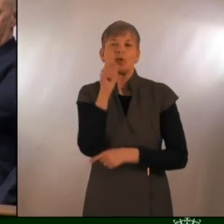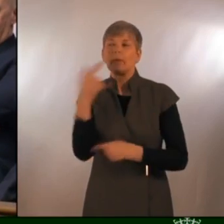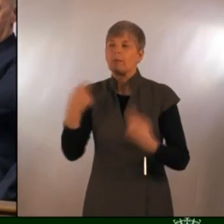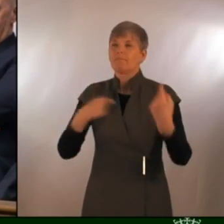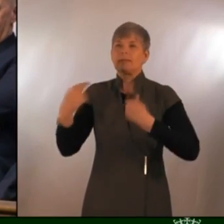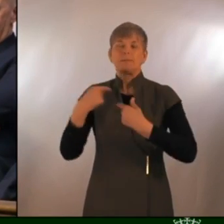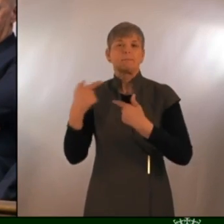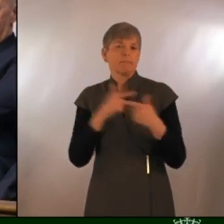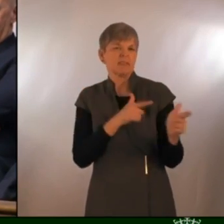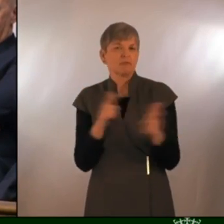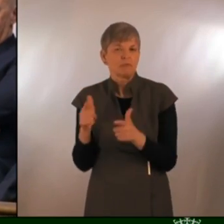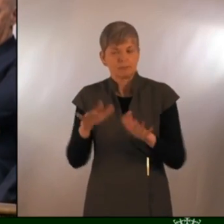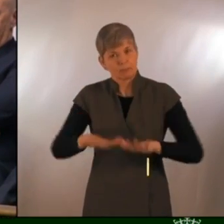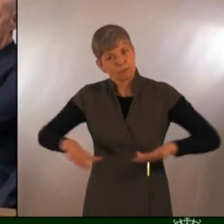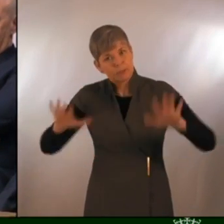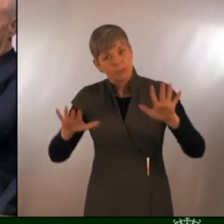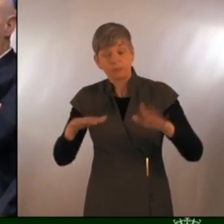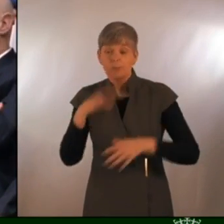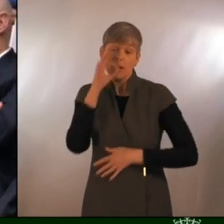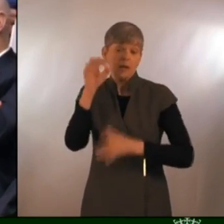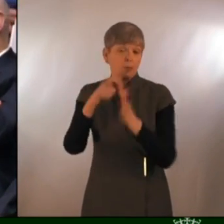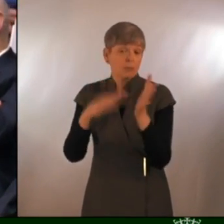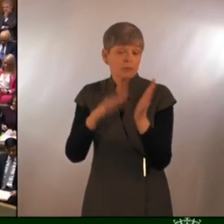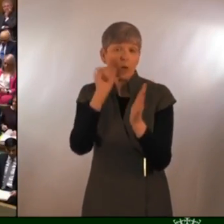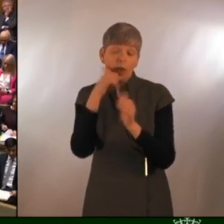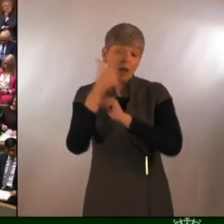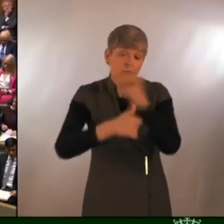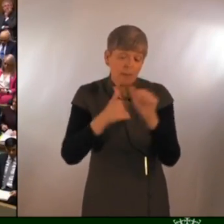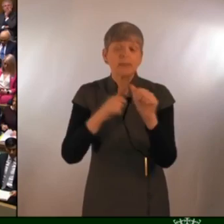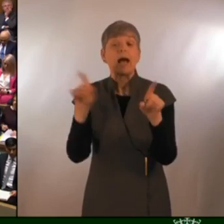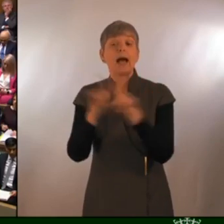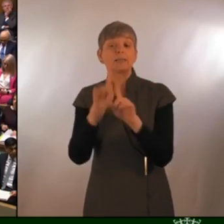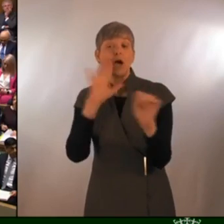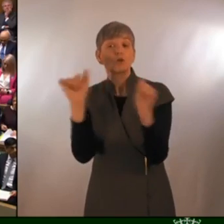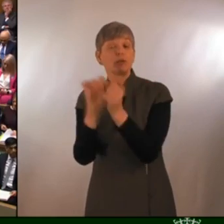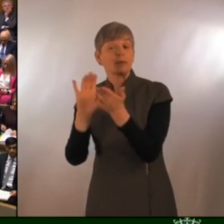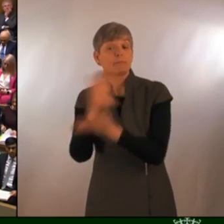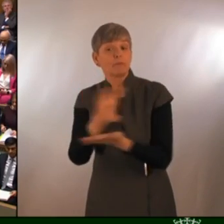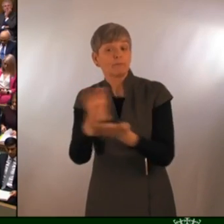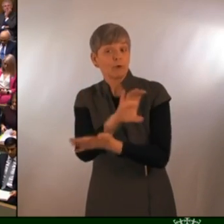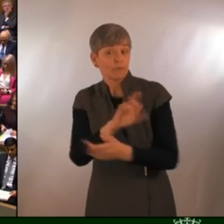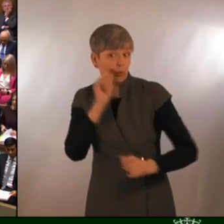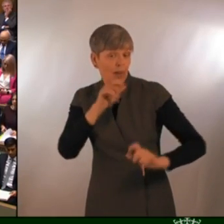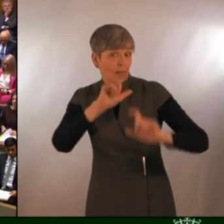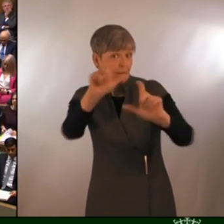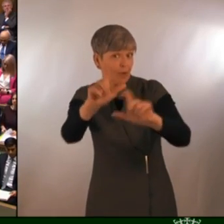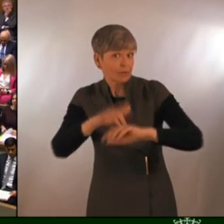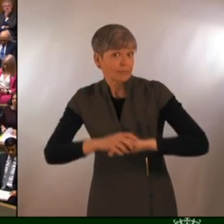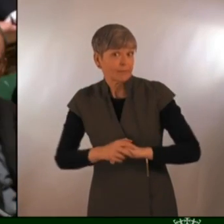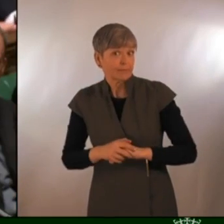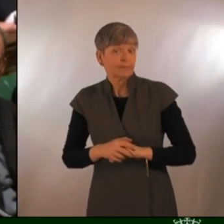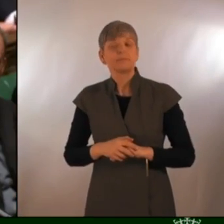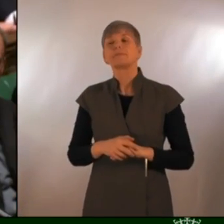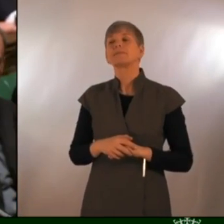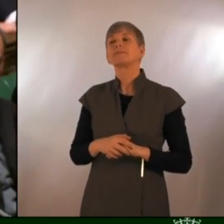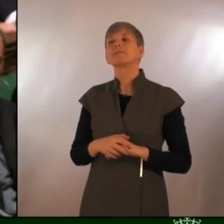commending their work and in agreeing to ensure their funding continues? Yes. Mr. Speaker, I certainly commend the work of all those who are